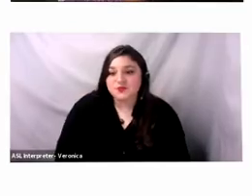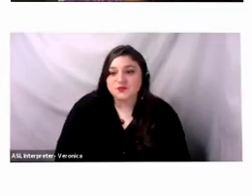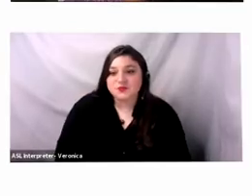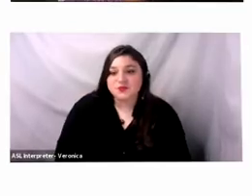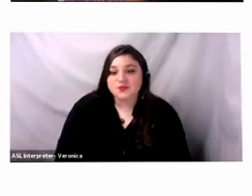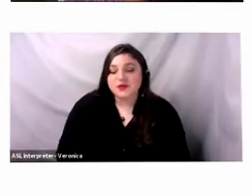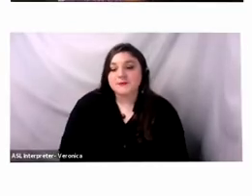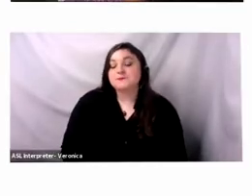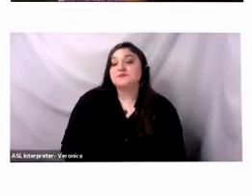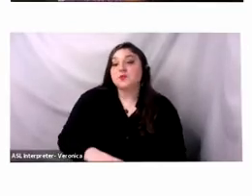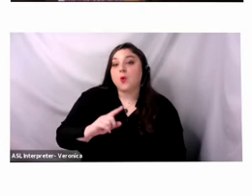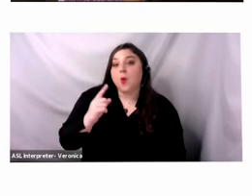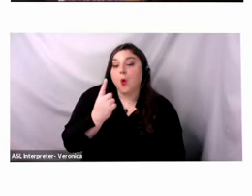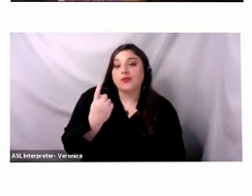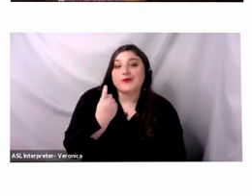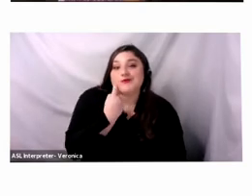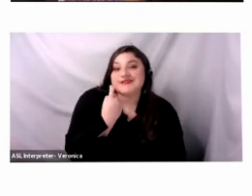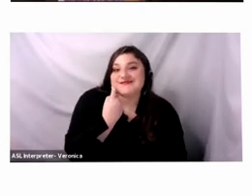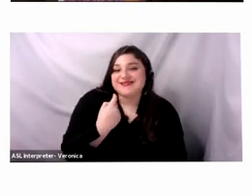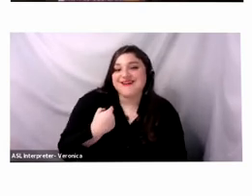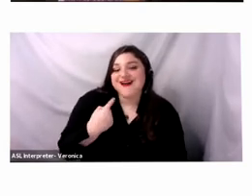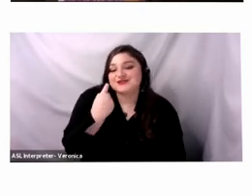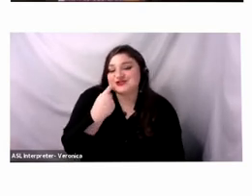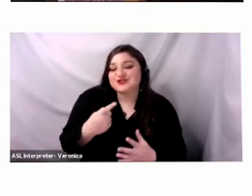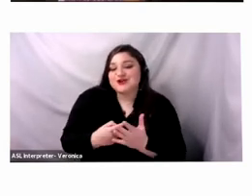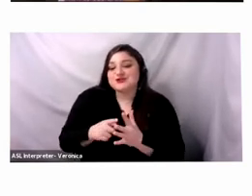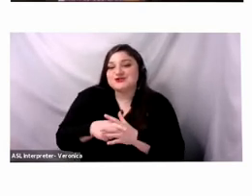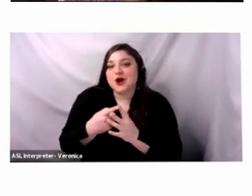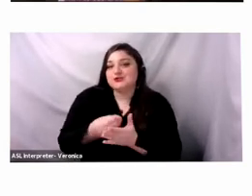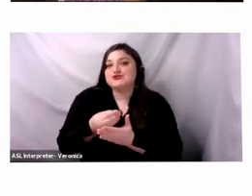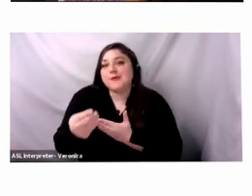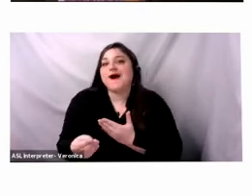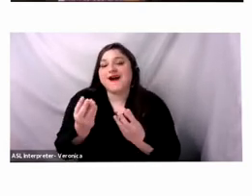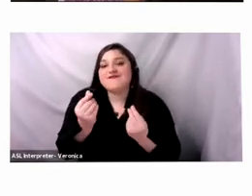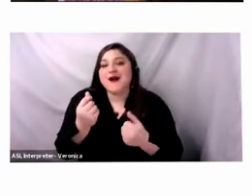didn't buy fabrics made on this continent